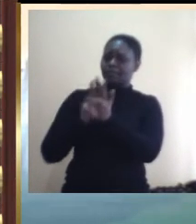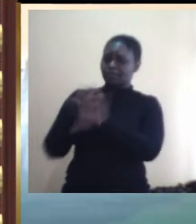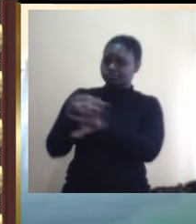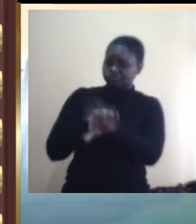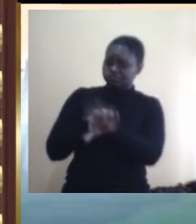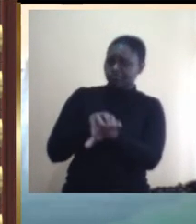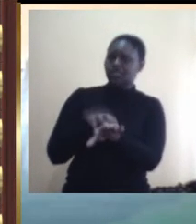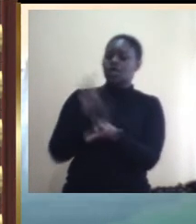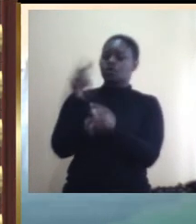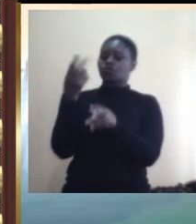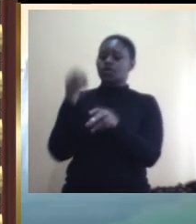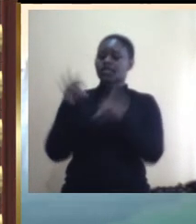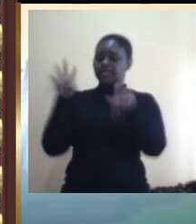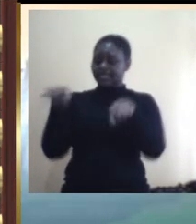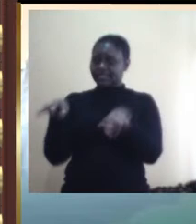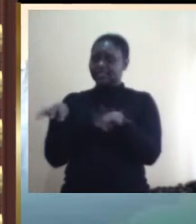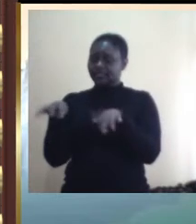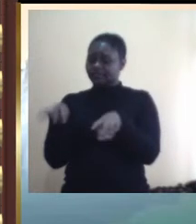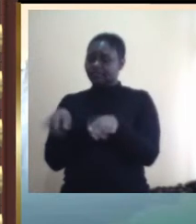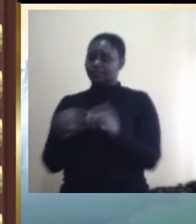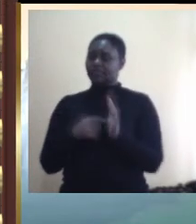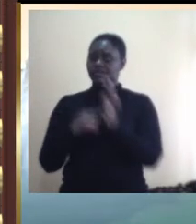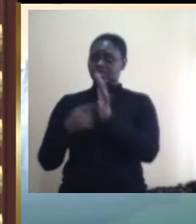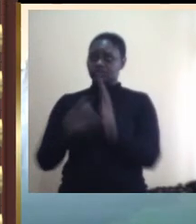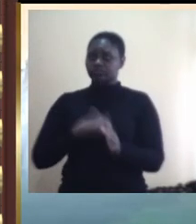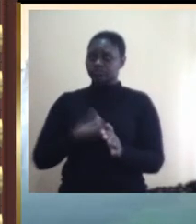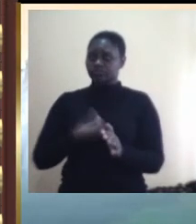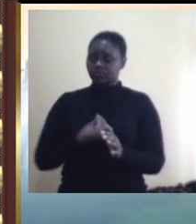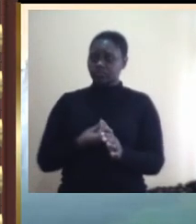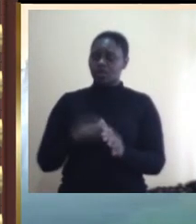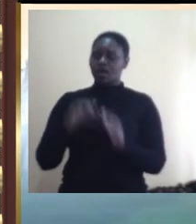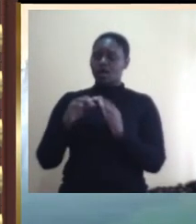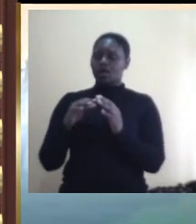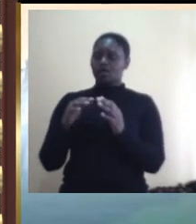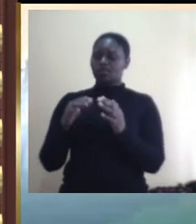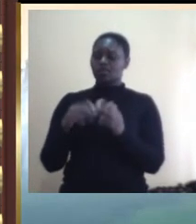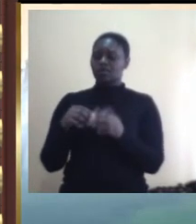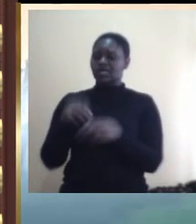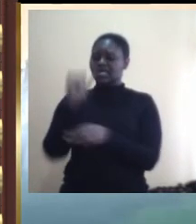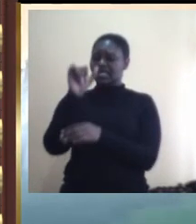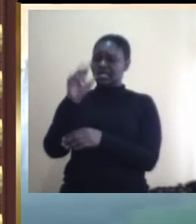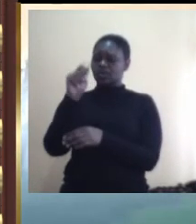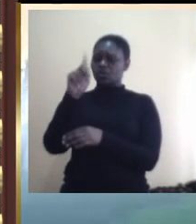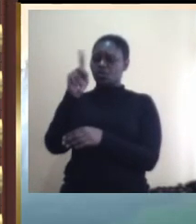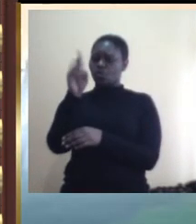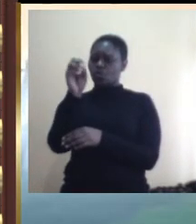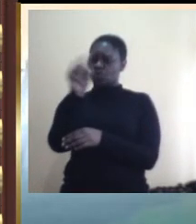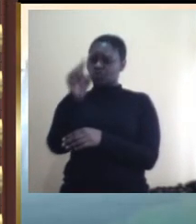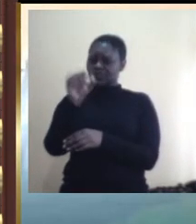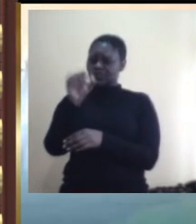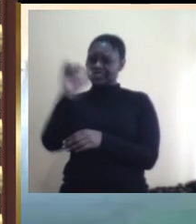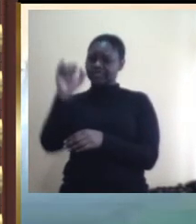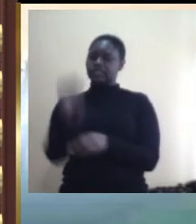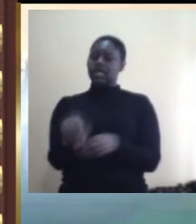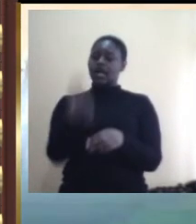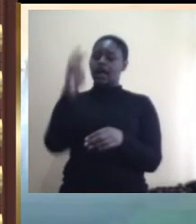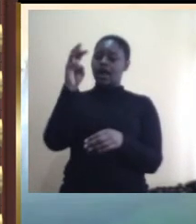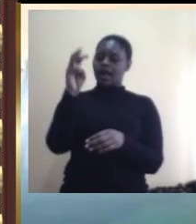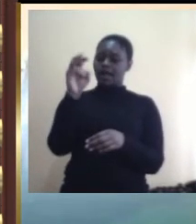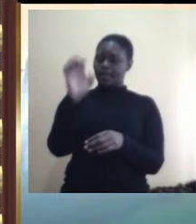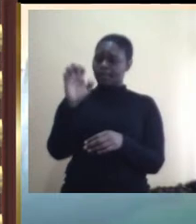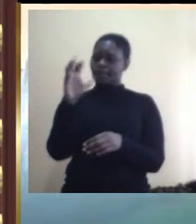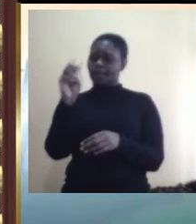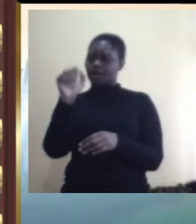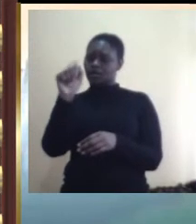in 2019. This youth initiative will be housed under Inkunzi Isematholeni Umthente Uhlaba